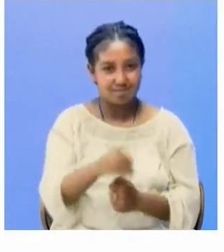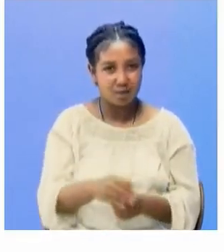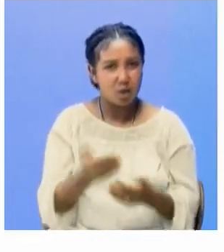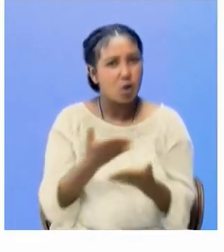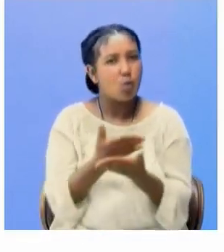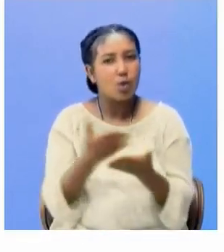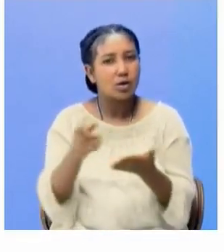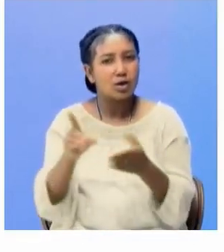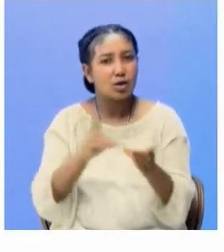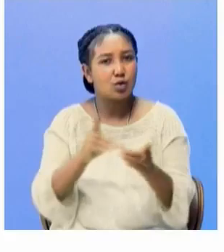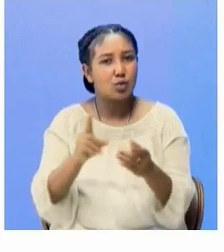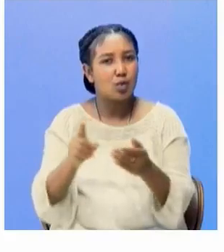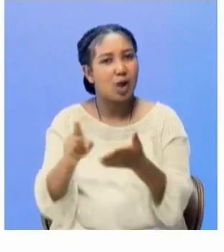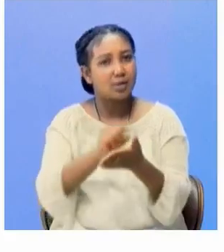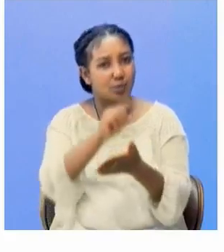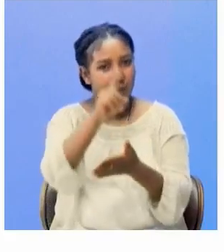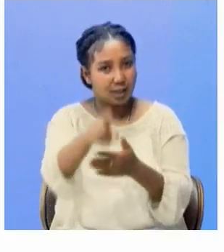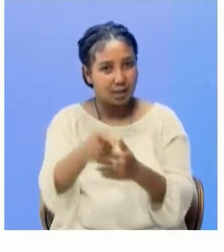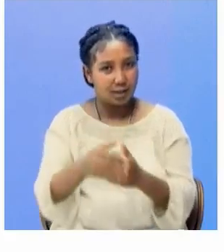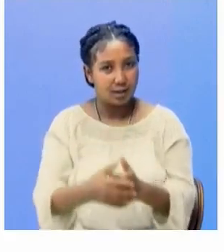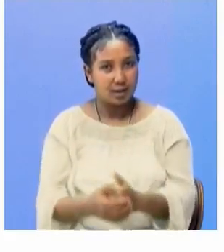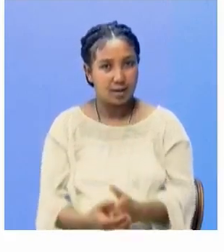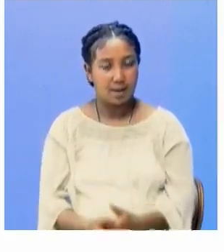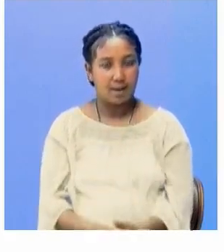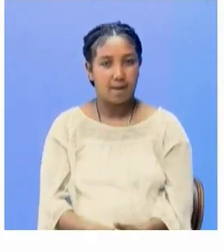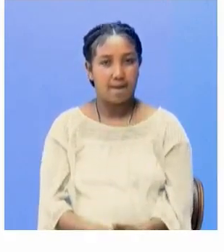Where did you go last week?